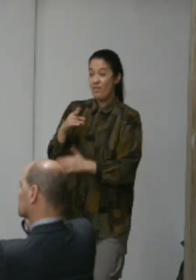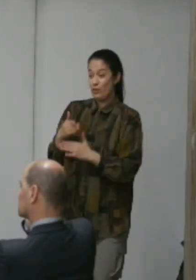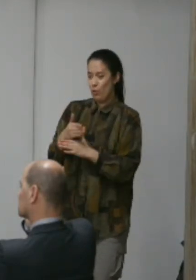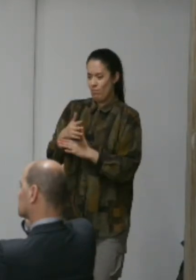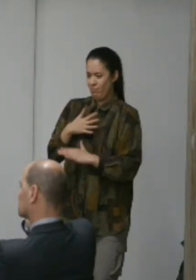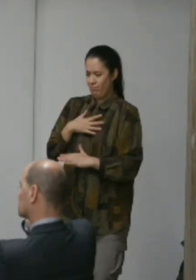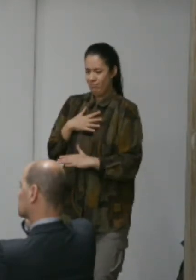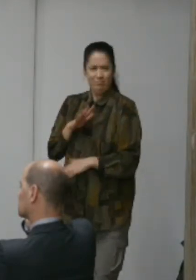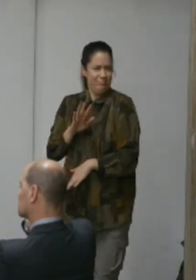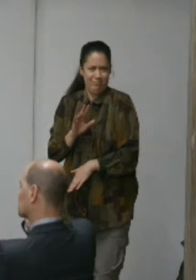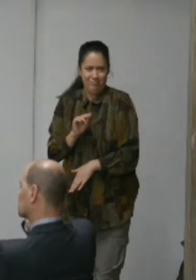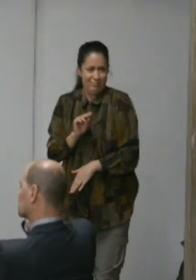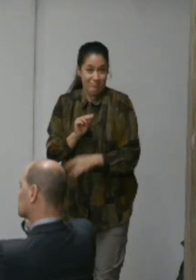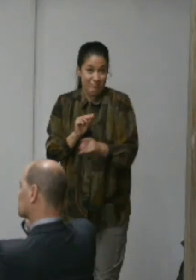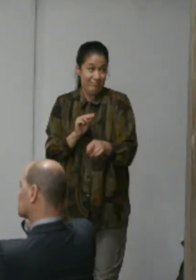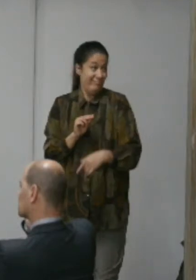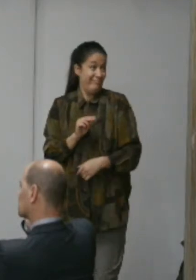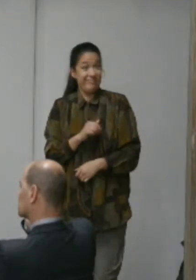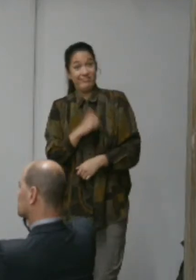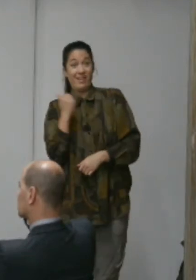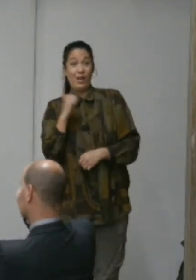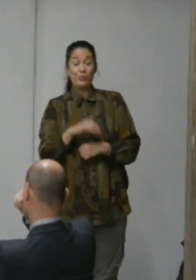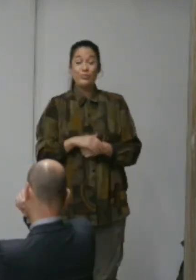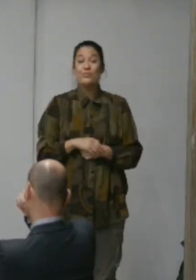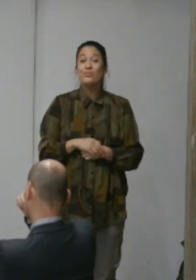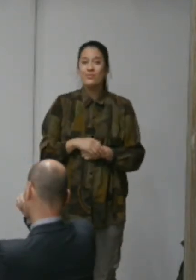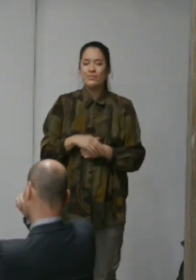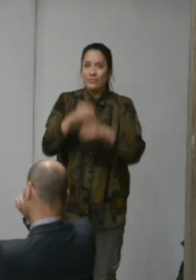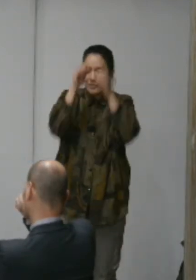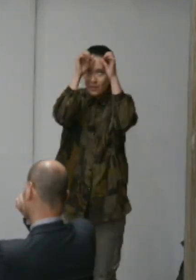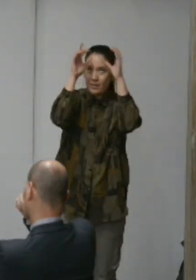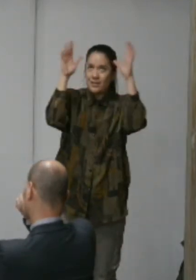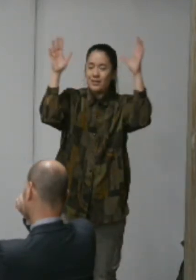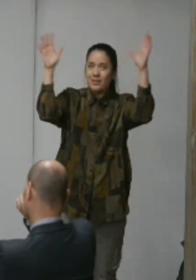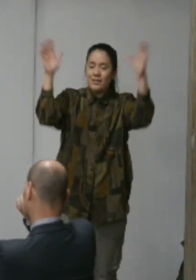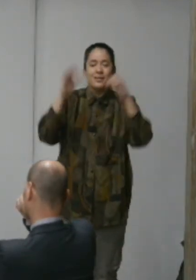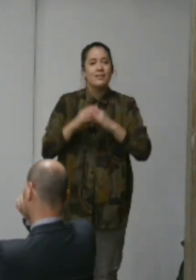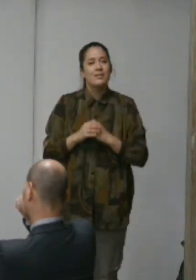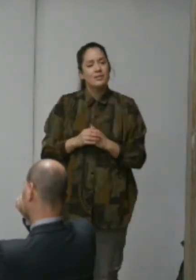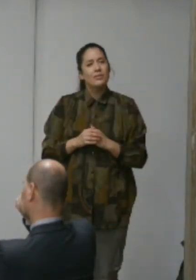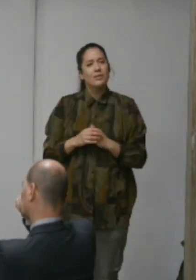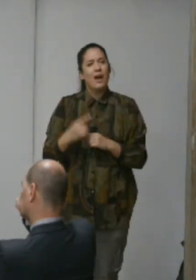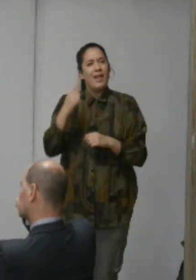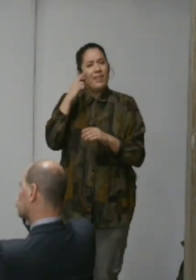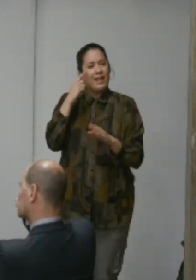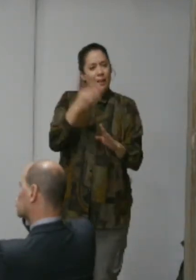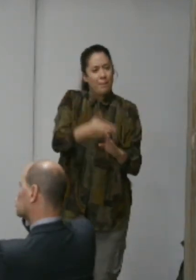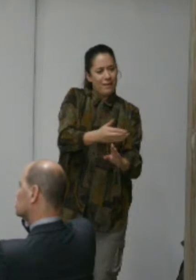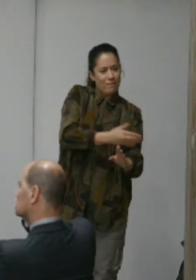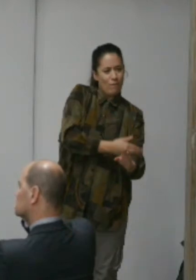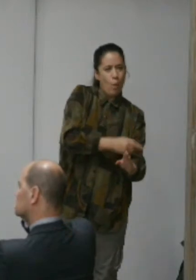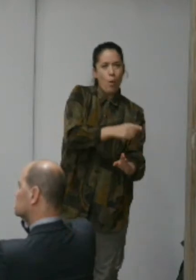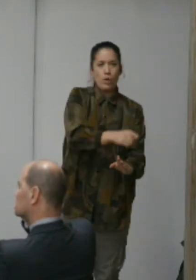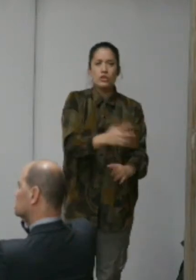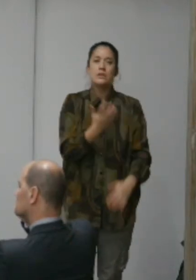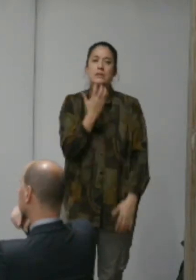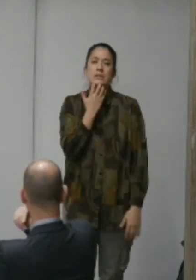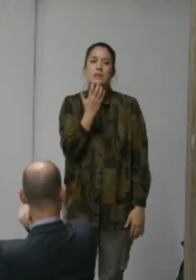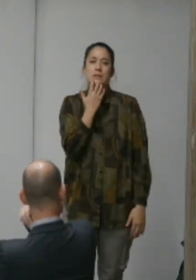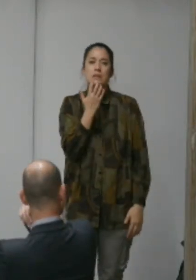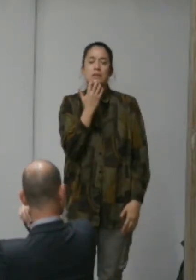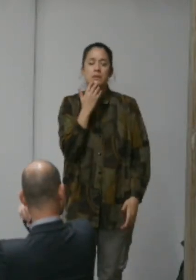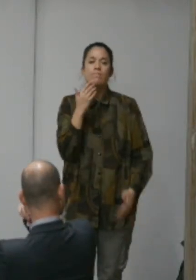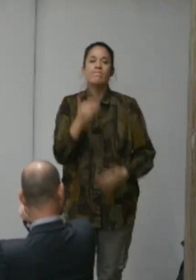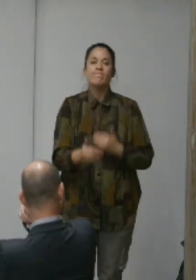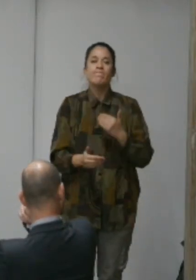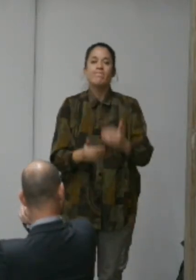of kind of going past that stage of sitting there and just kind of doing the bare minimum at work or whatever it is, and